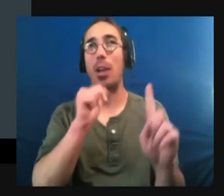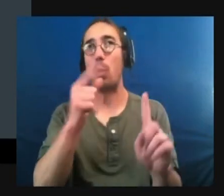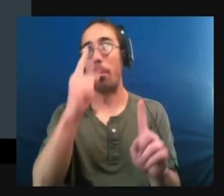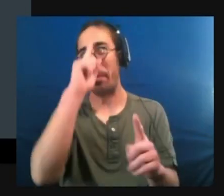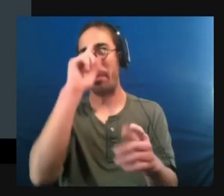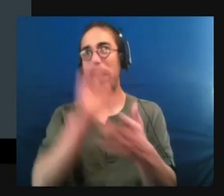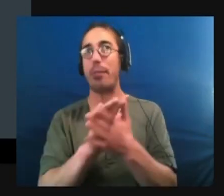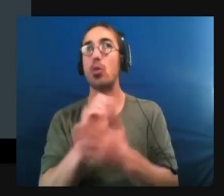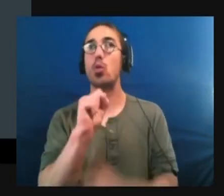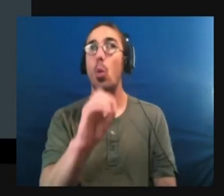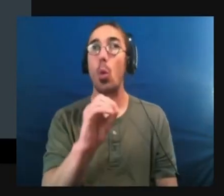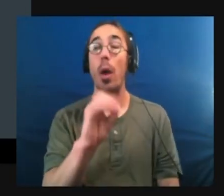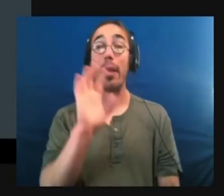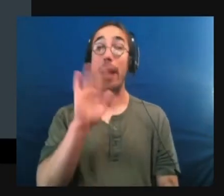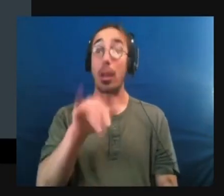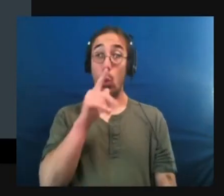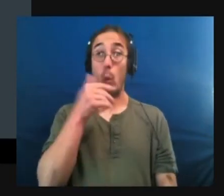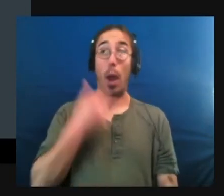is the me edition